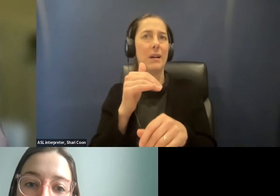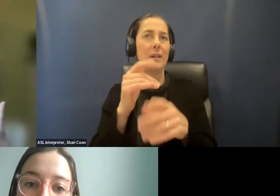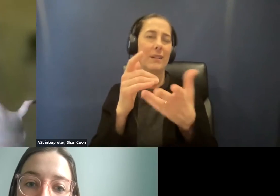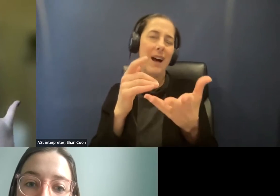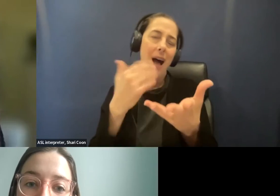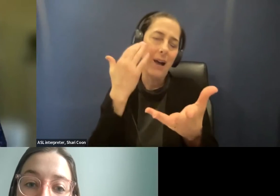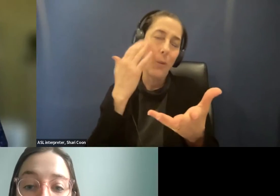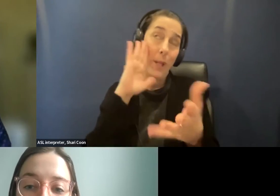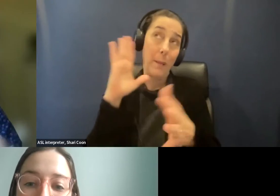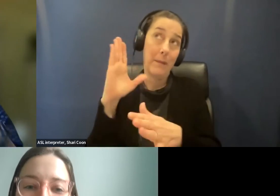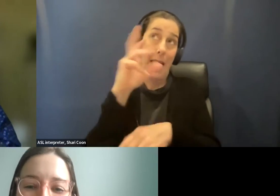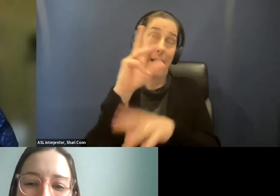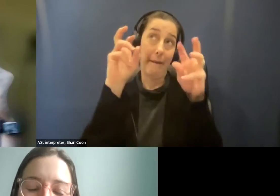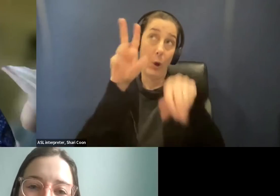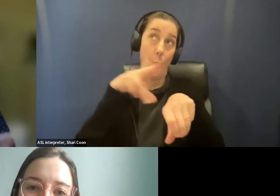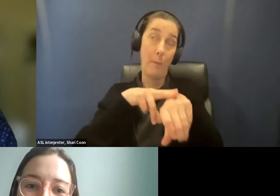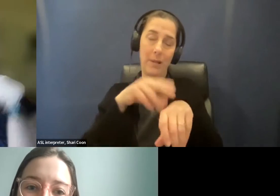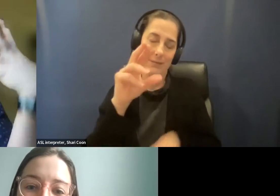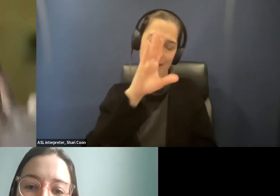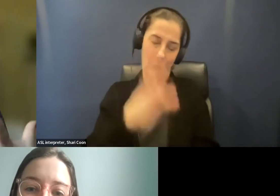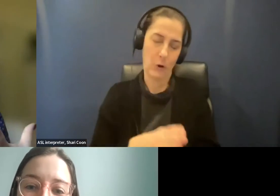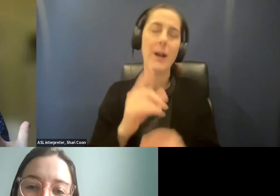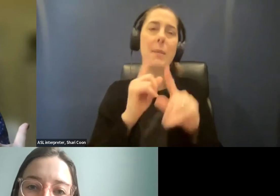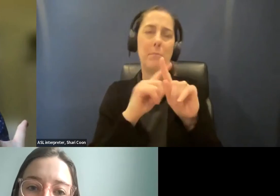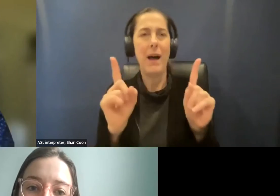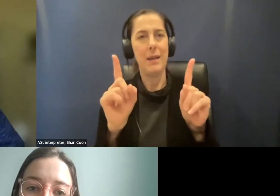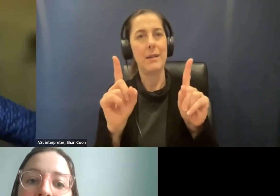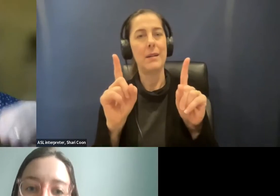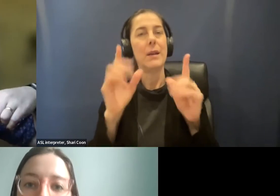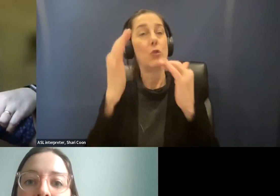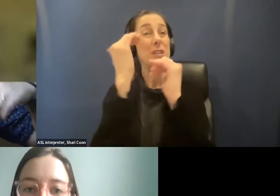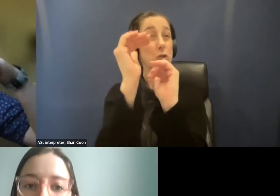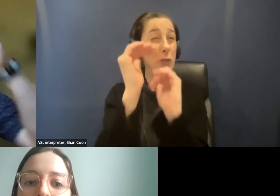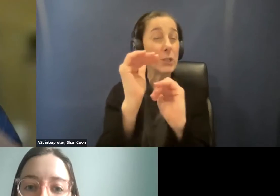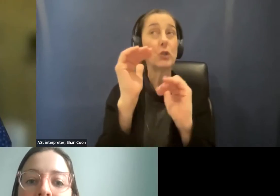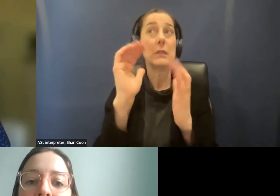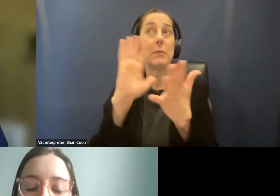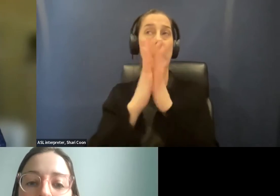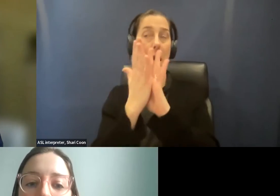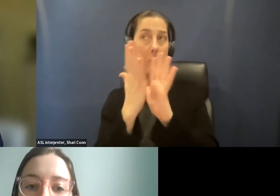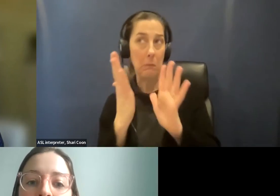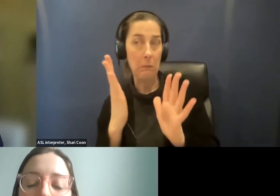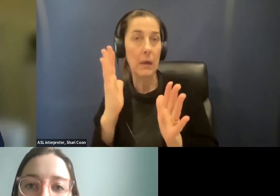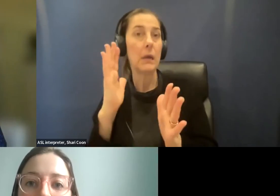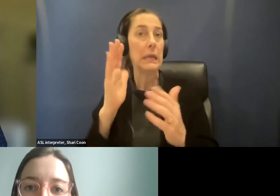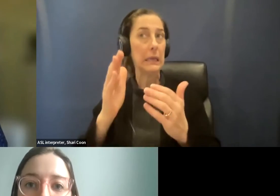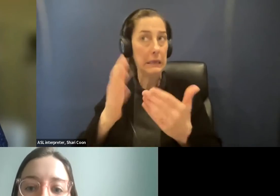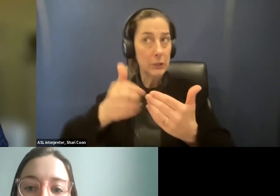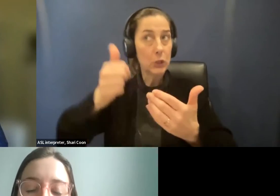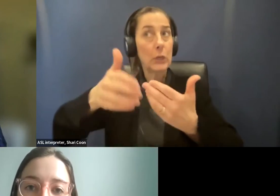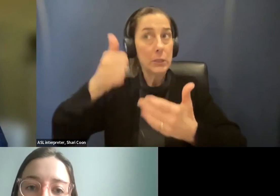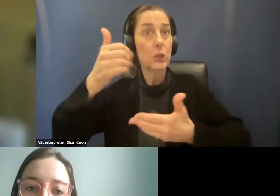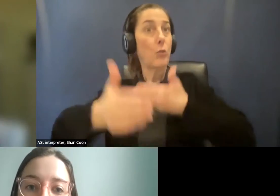to normal, but you know what I mean? Things are the restrictions are a little bit lessened. We should still